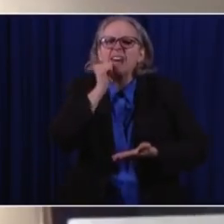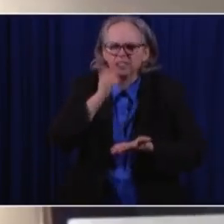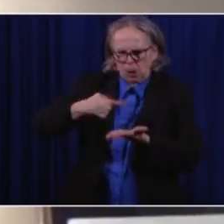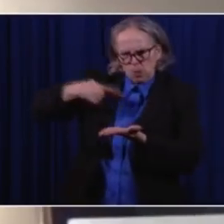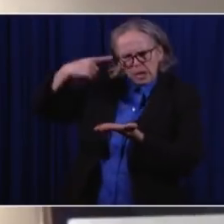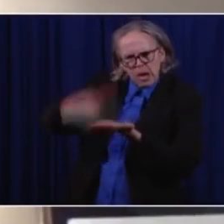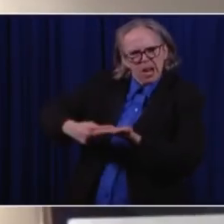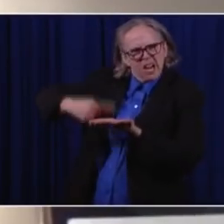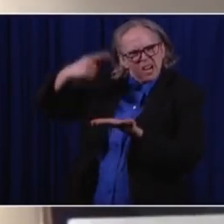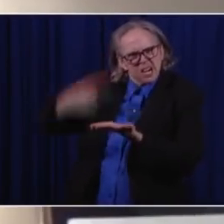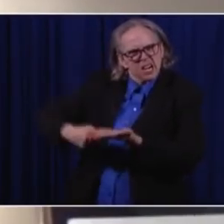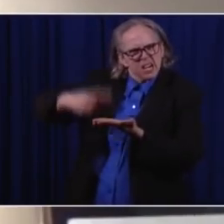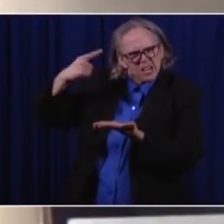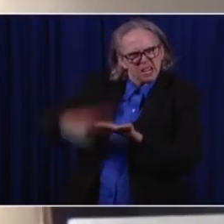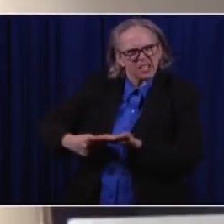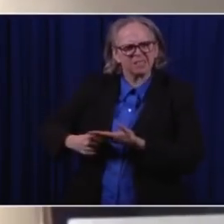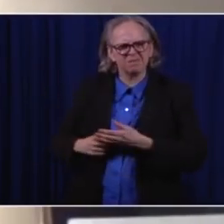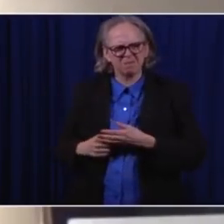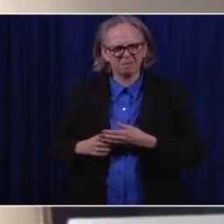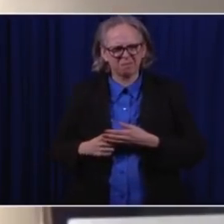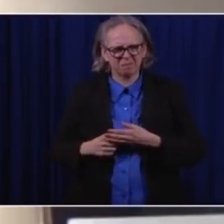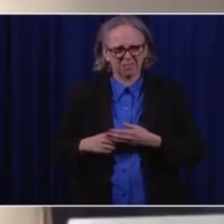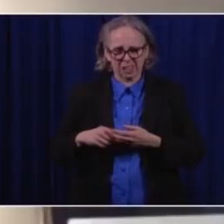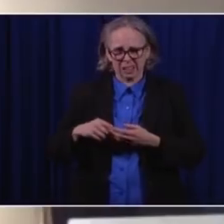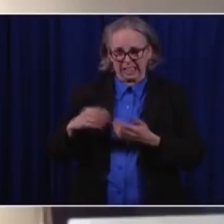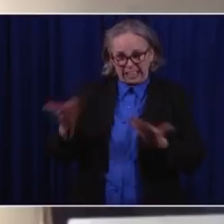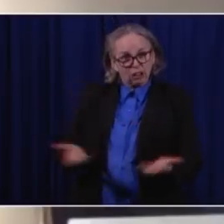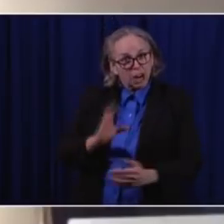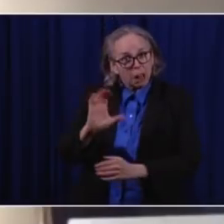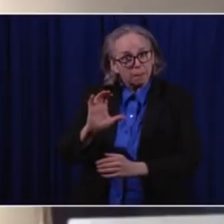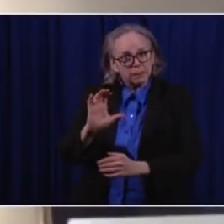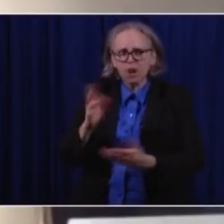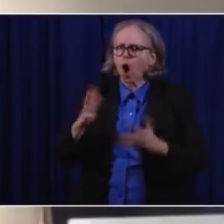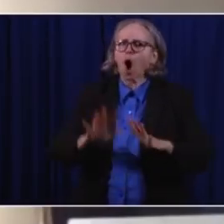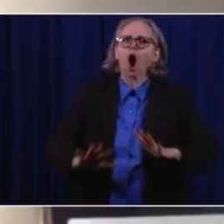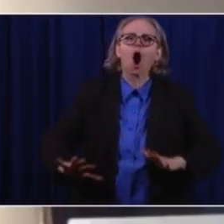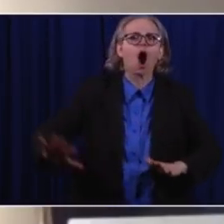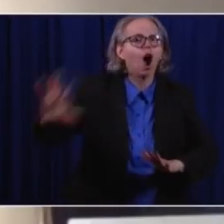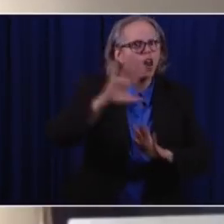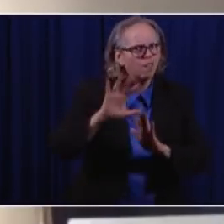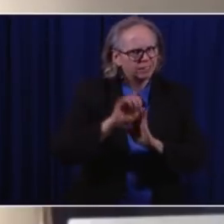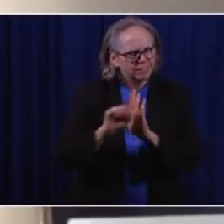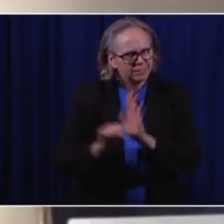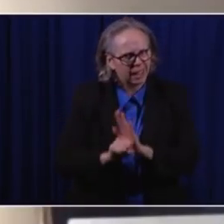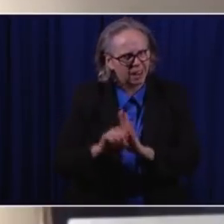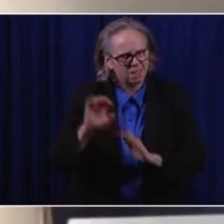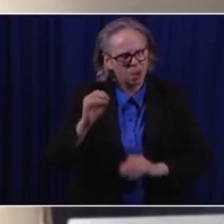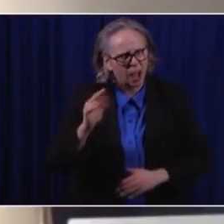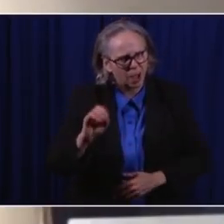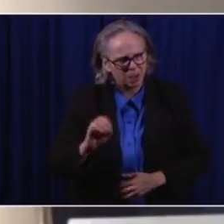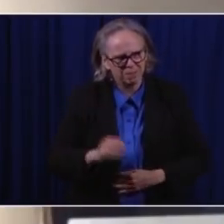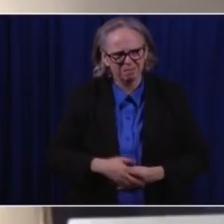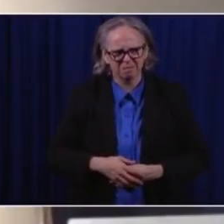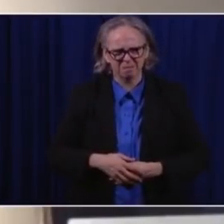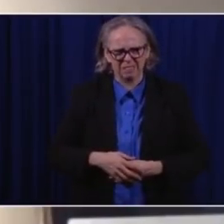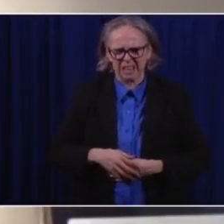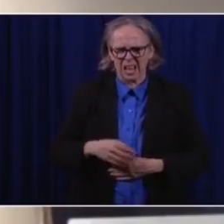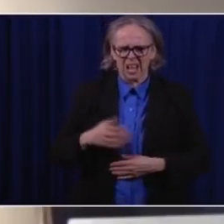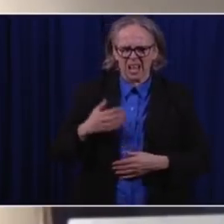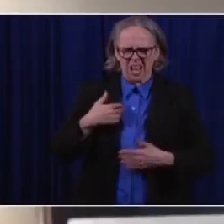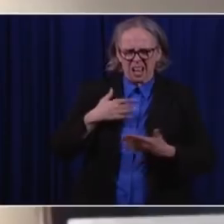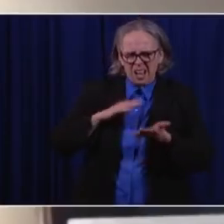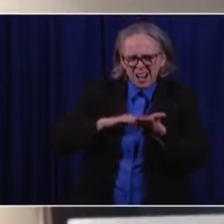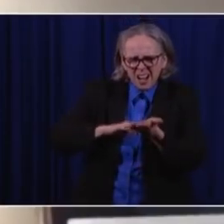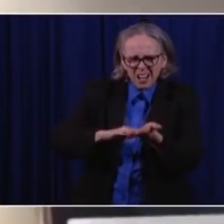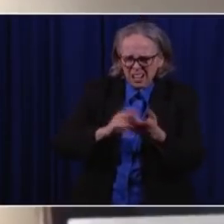in Columbus and around the state will, pull that trigger, I believe, when we determine that it's necessary